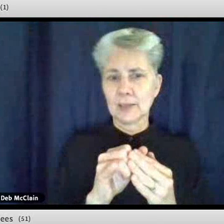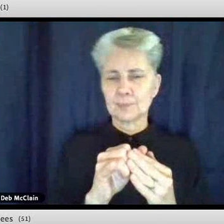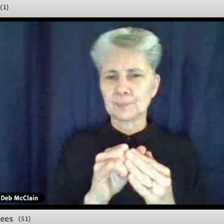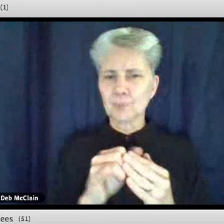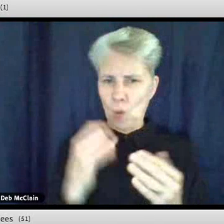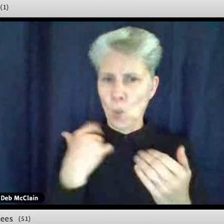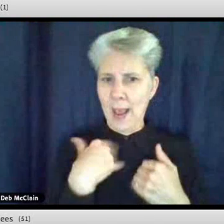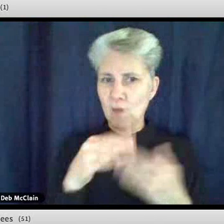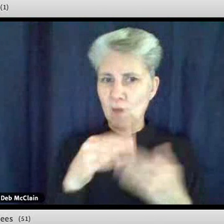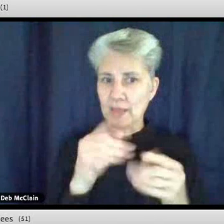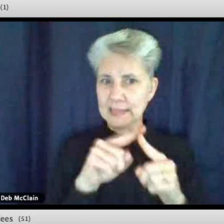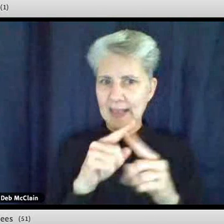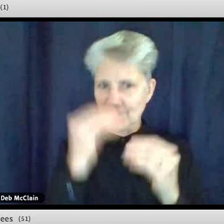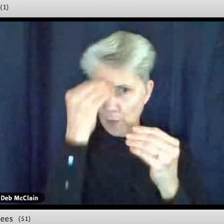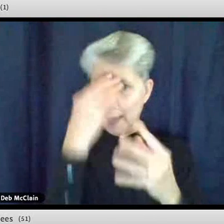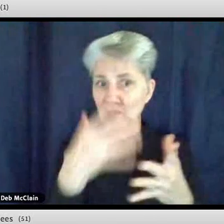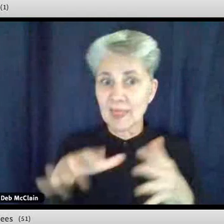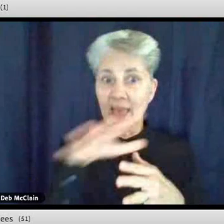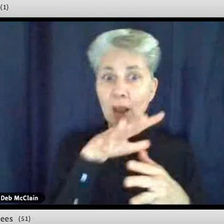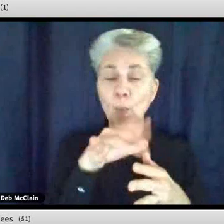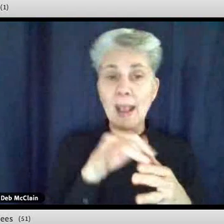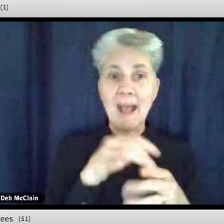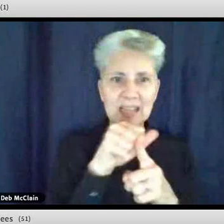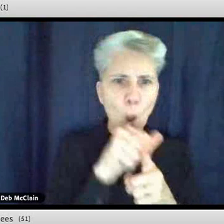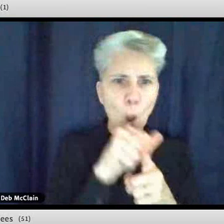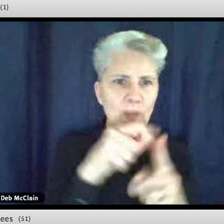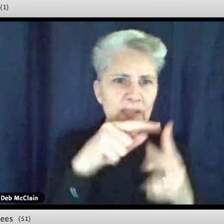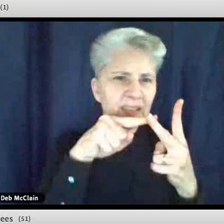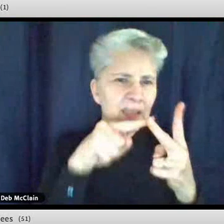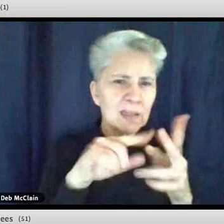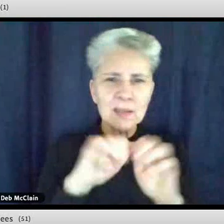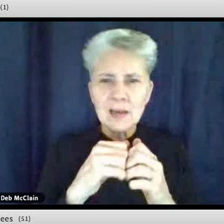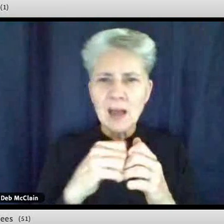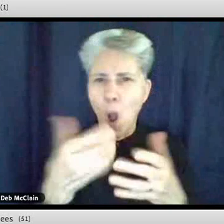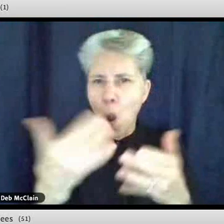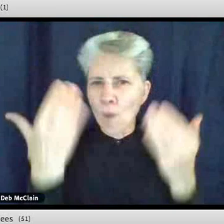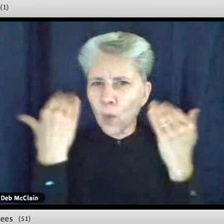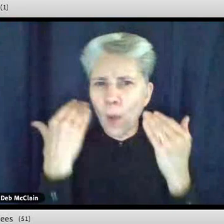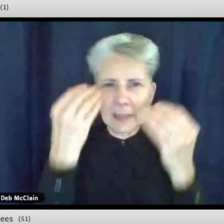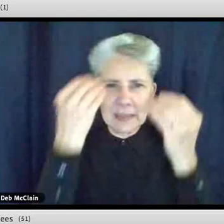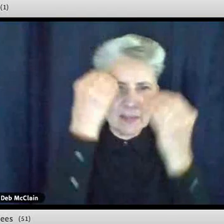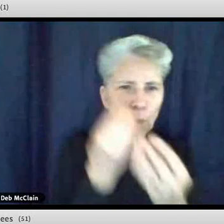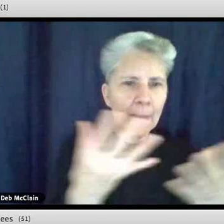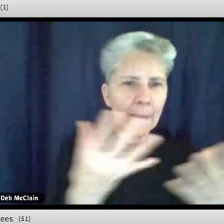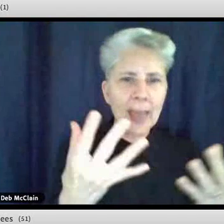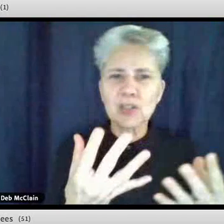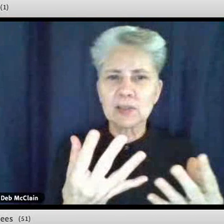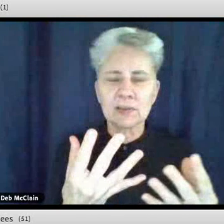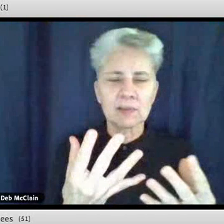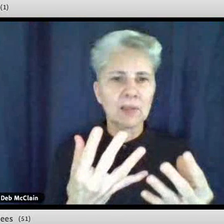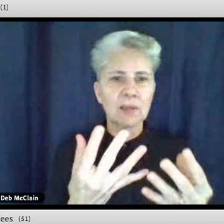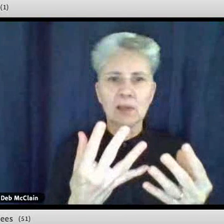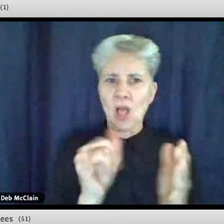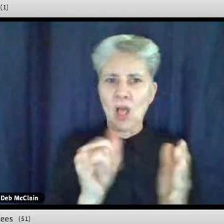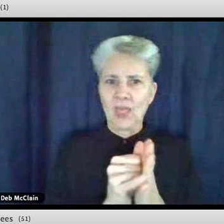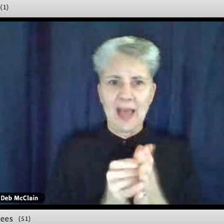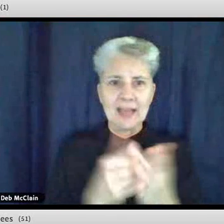pitch to make sure that, we have all this information that's out there. We have these hoaxes. We have this